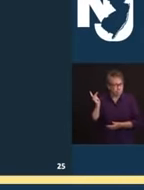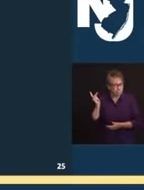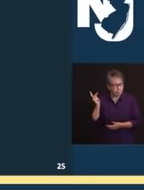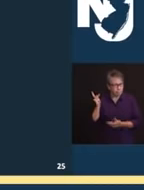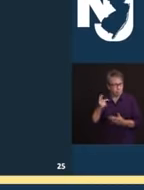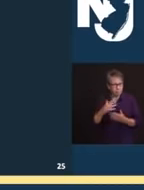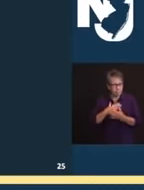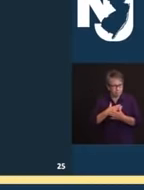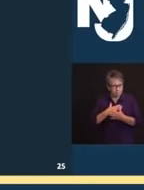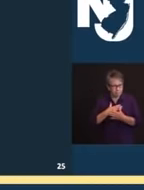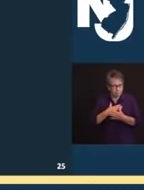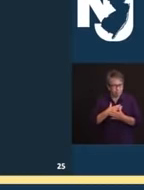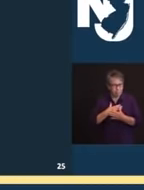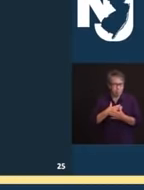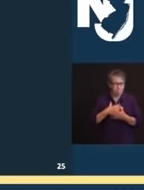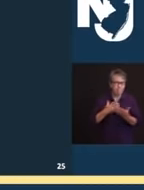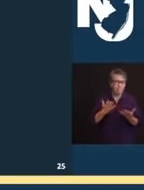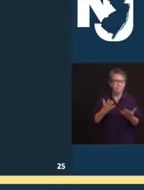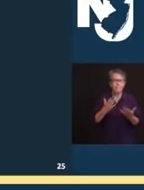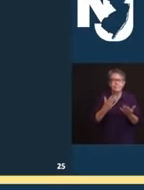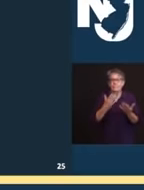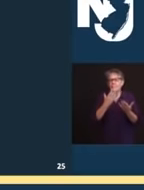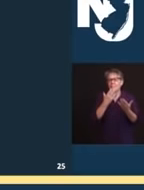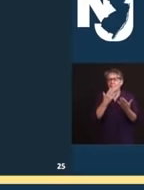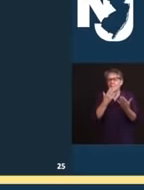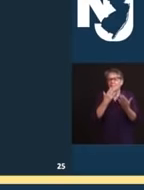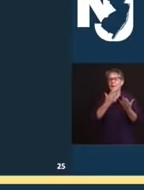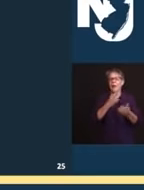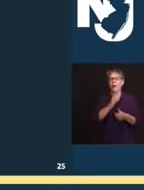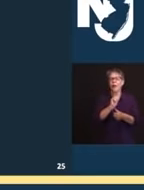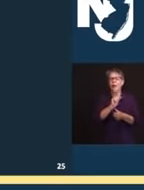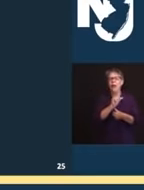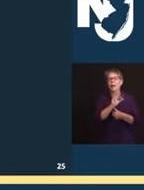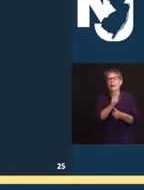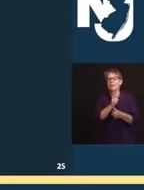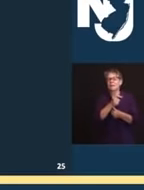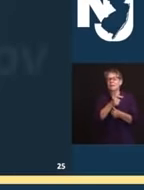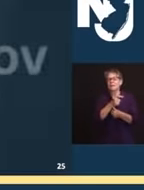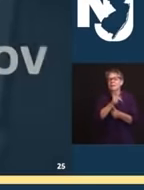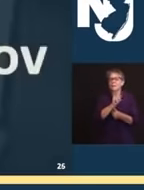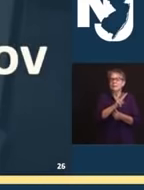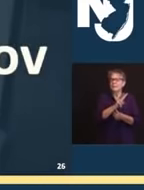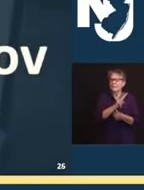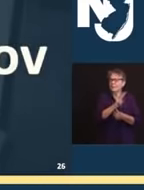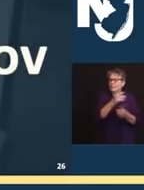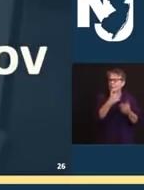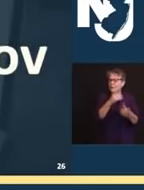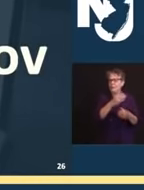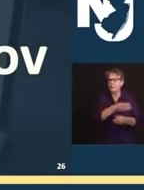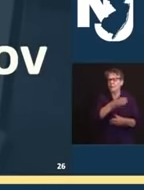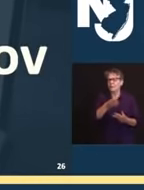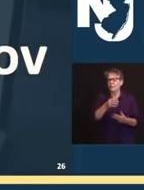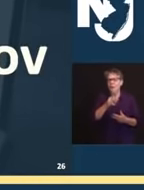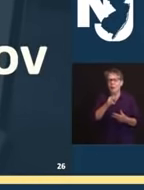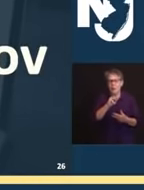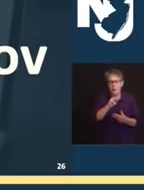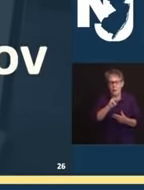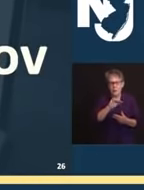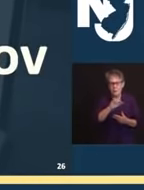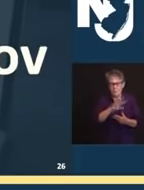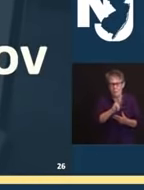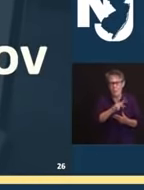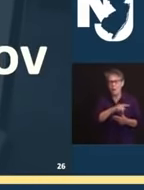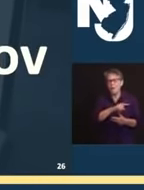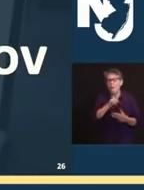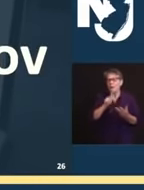viewing pleasure, for Mark, his service to our state, and Mayor Dunleavy to his community, and God bless each and every one of them. With that, it is my great